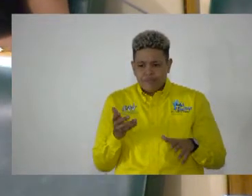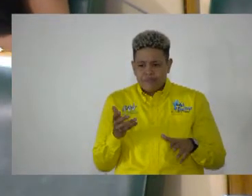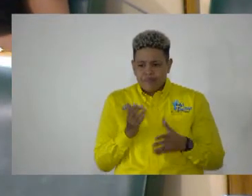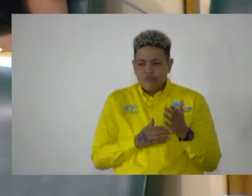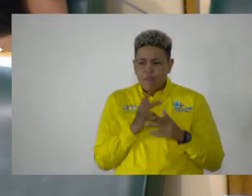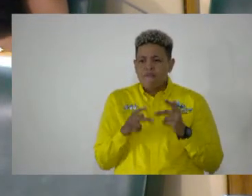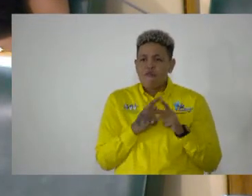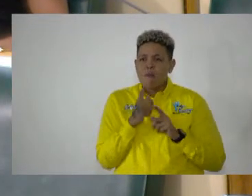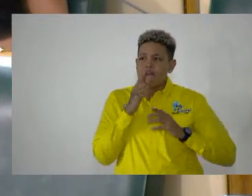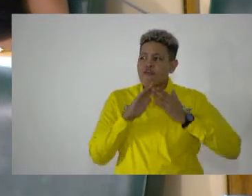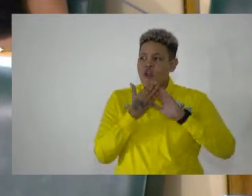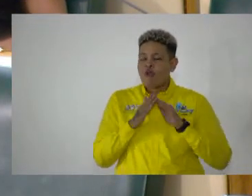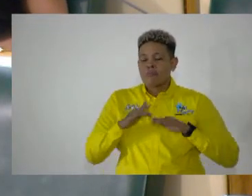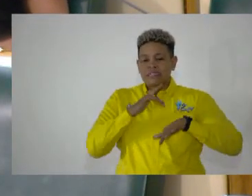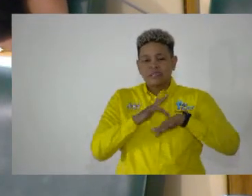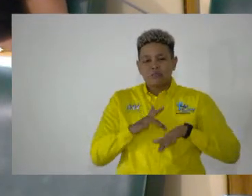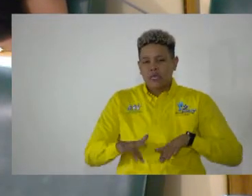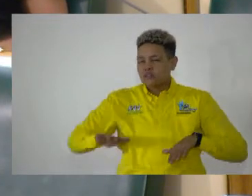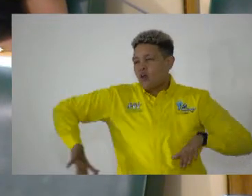urban space.